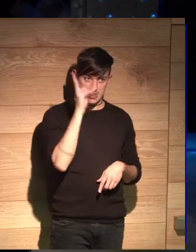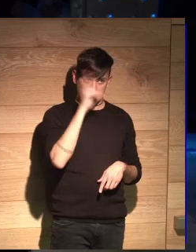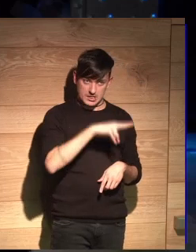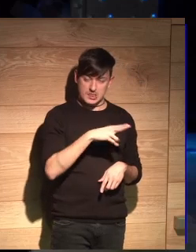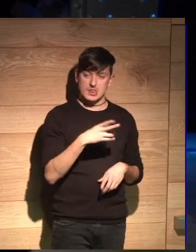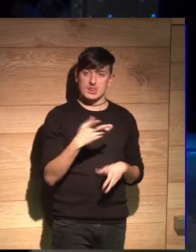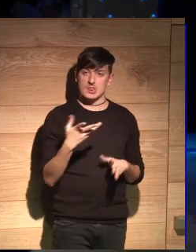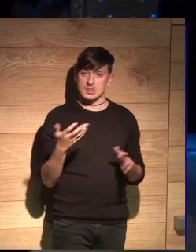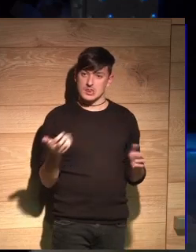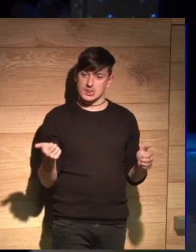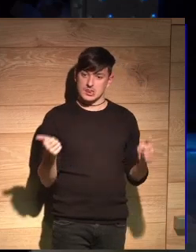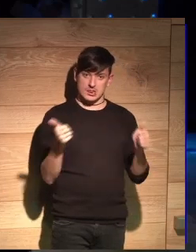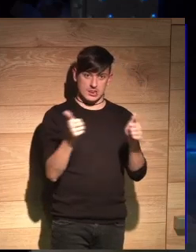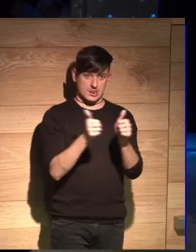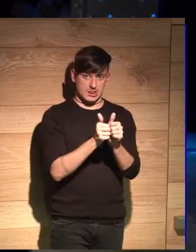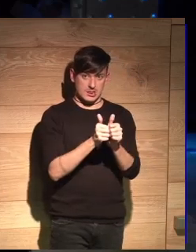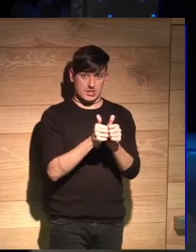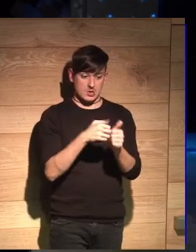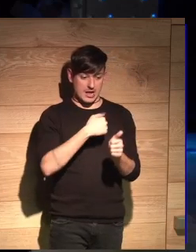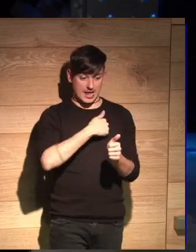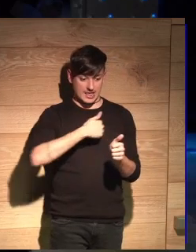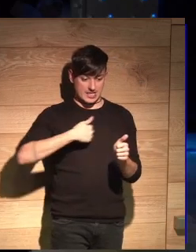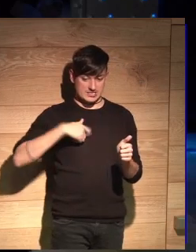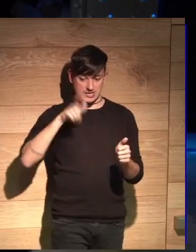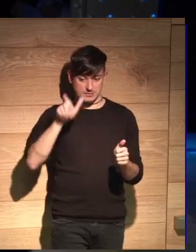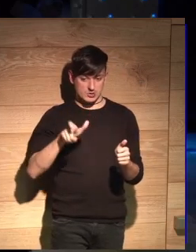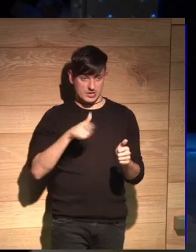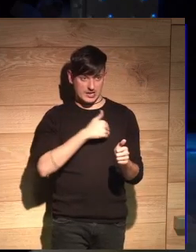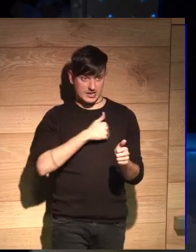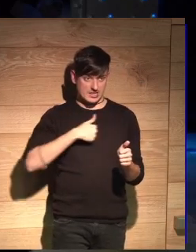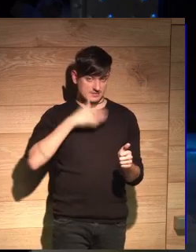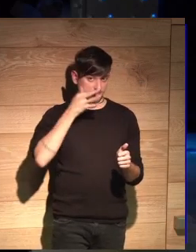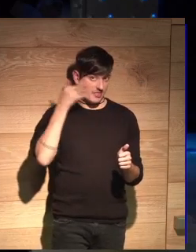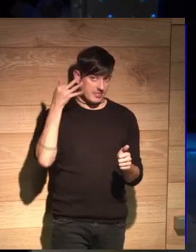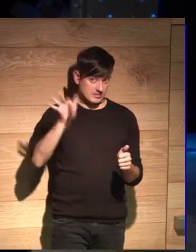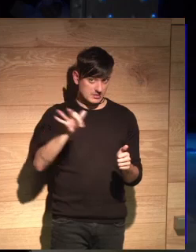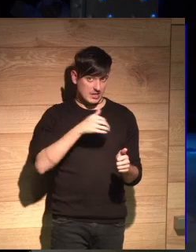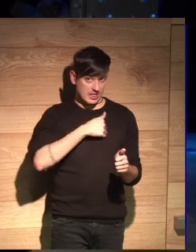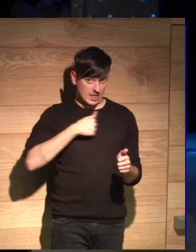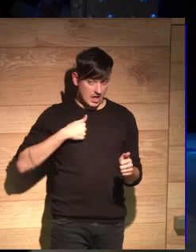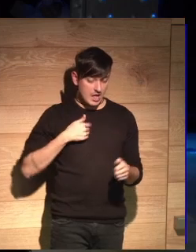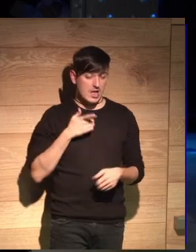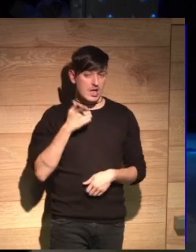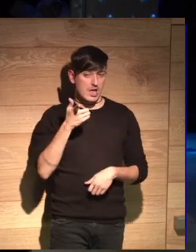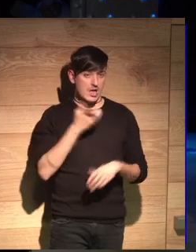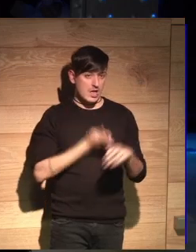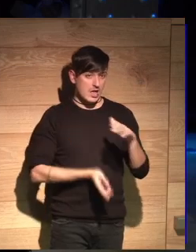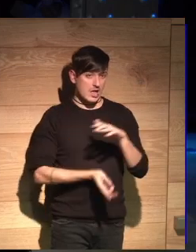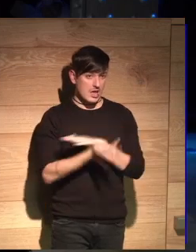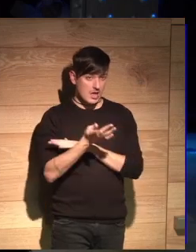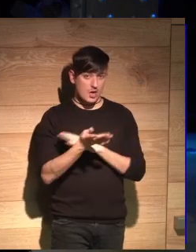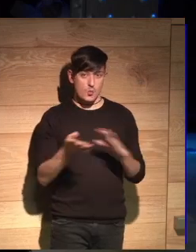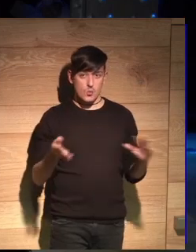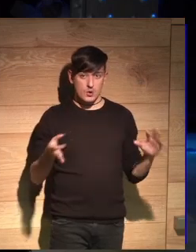Thomas Bethune, who was a Canadian, French-Canadian fellow who